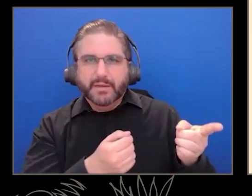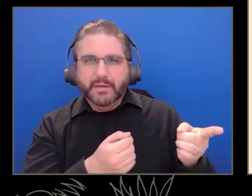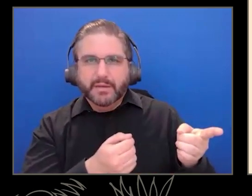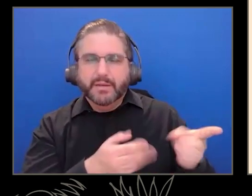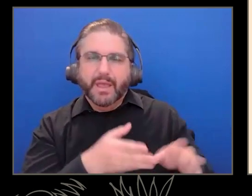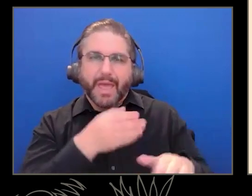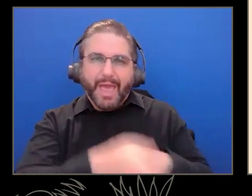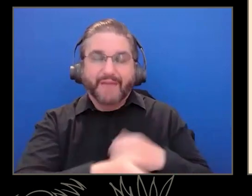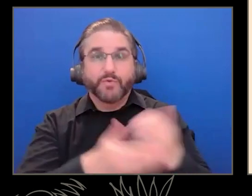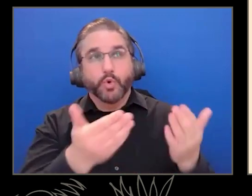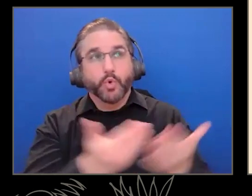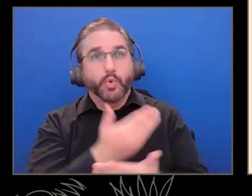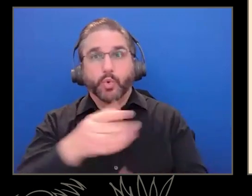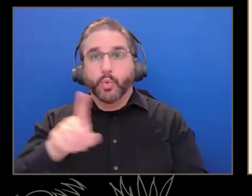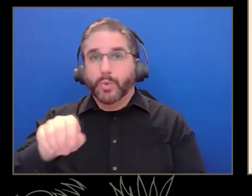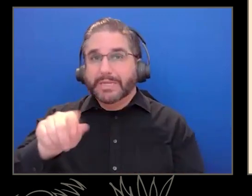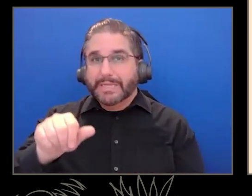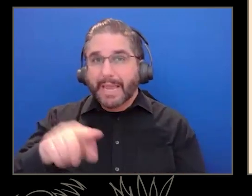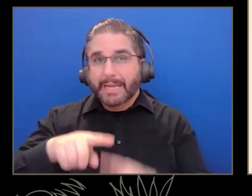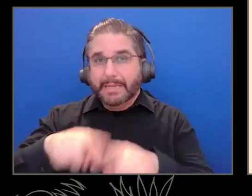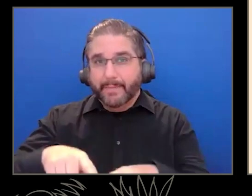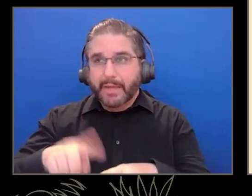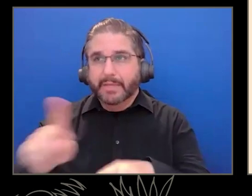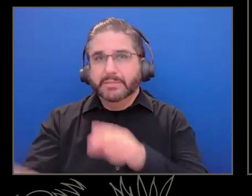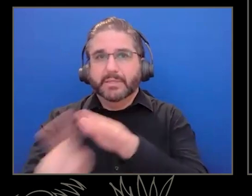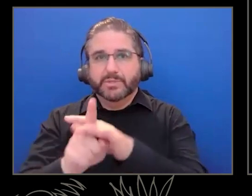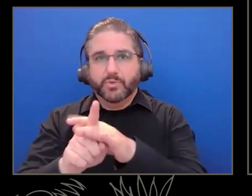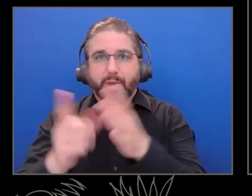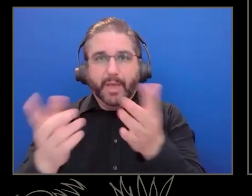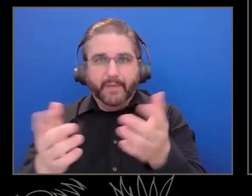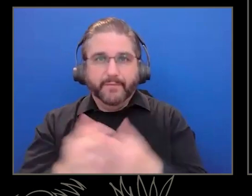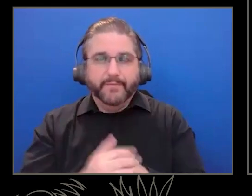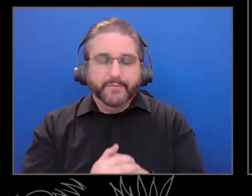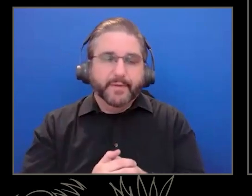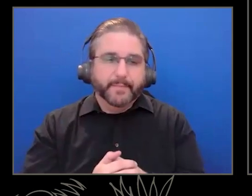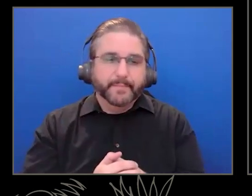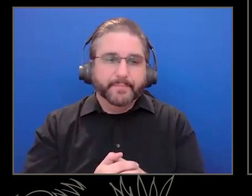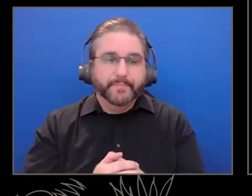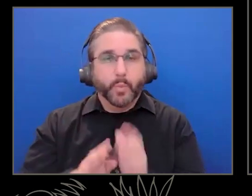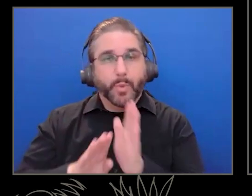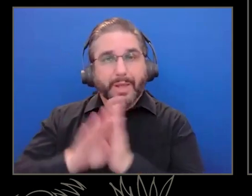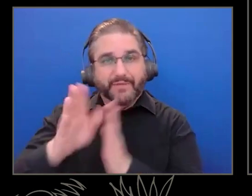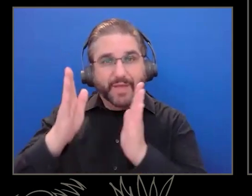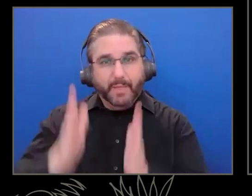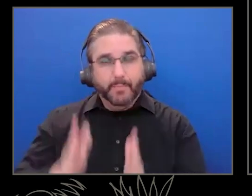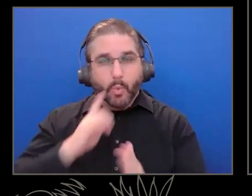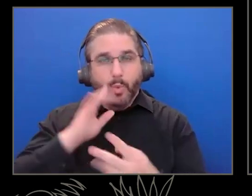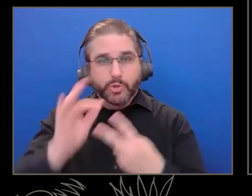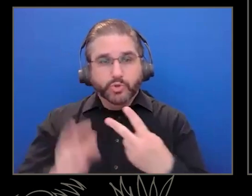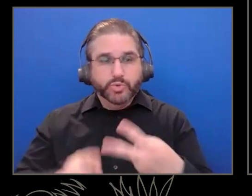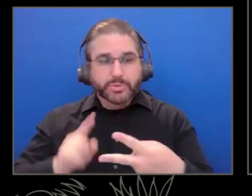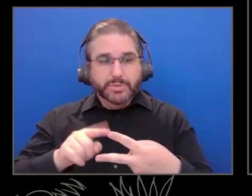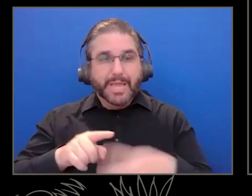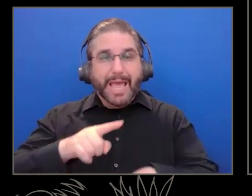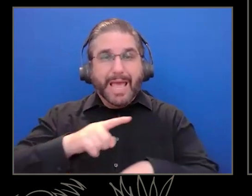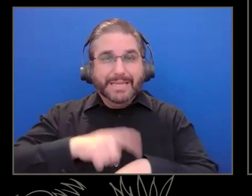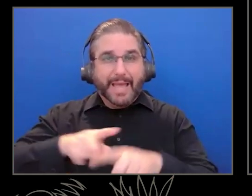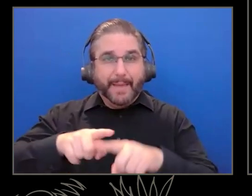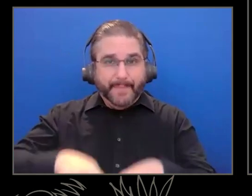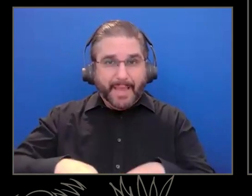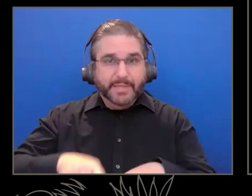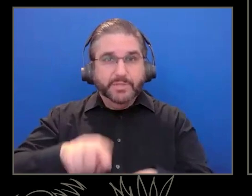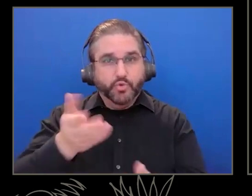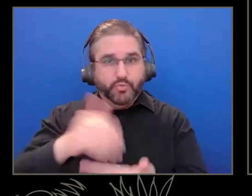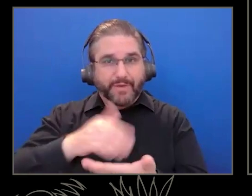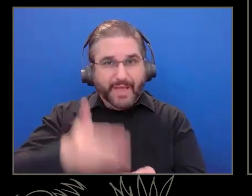new data dependencies arrive. The developer chooses between time-based revalidation or